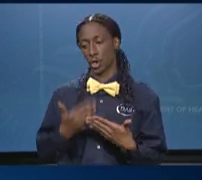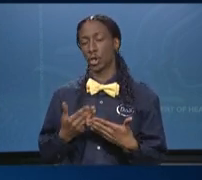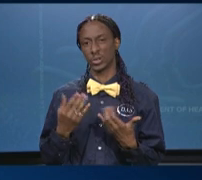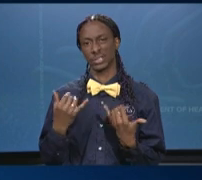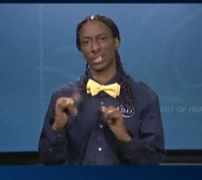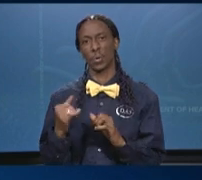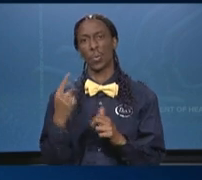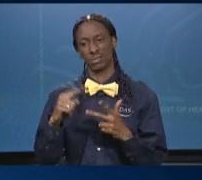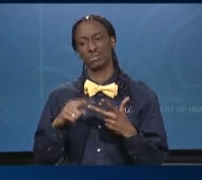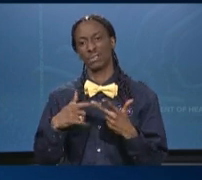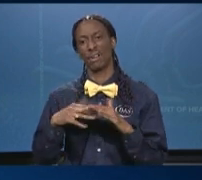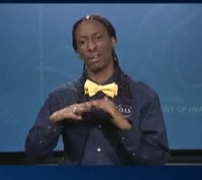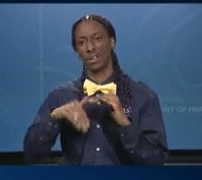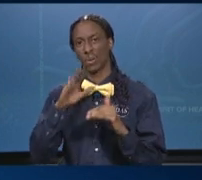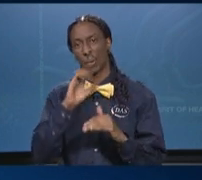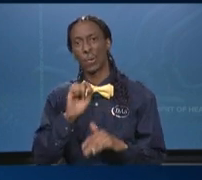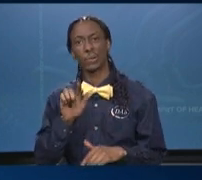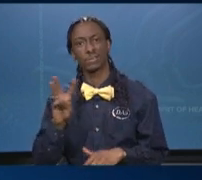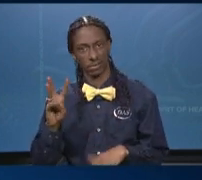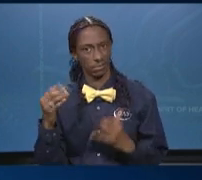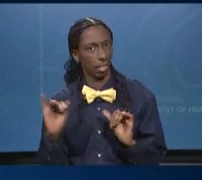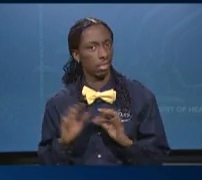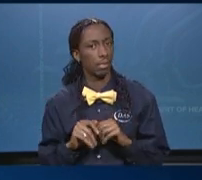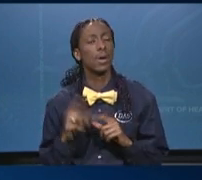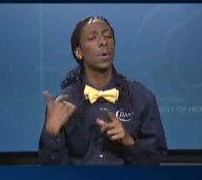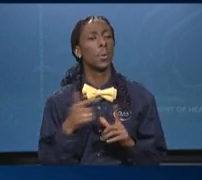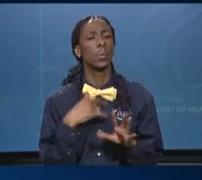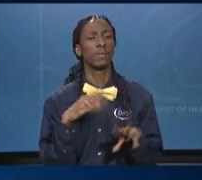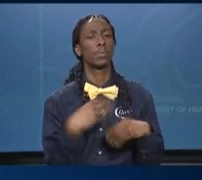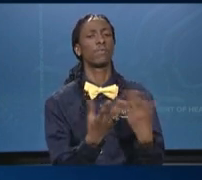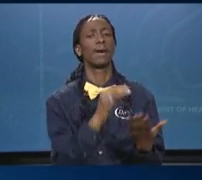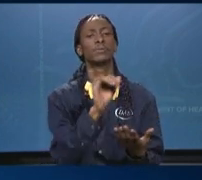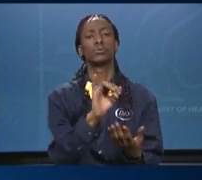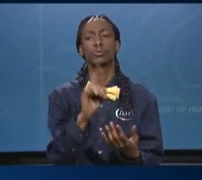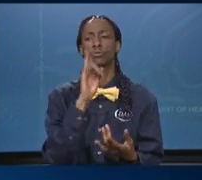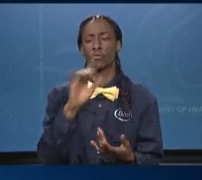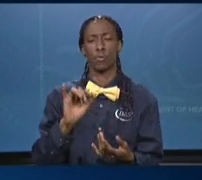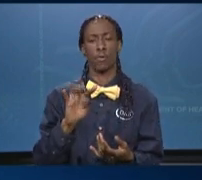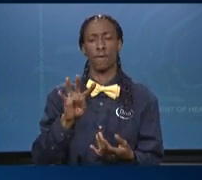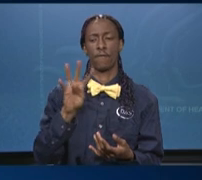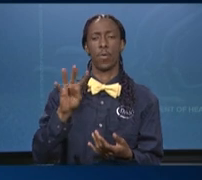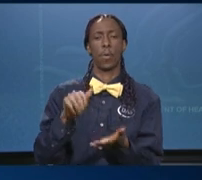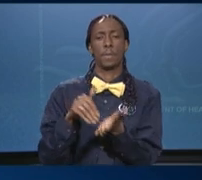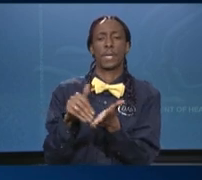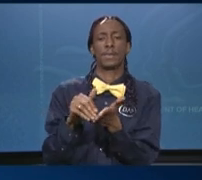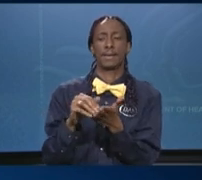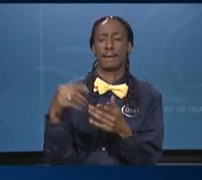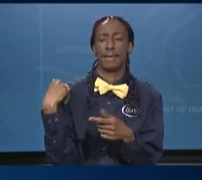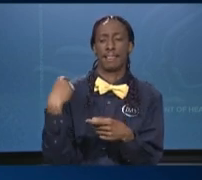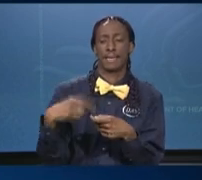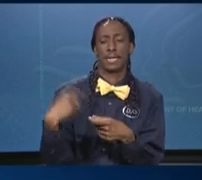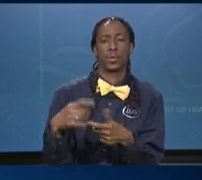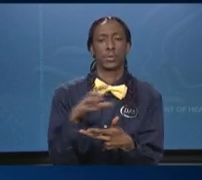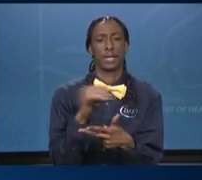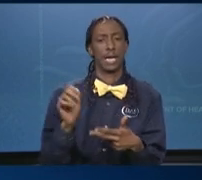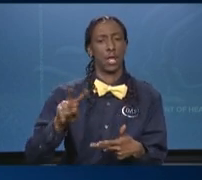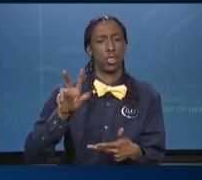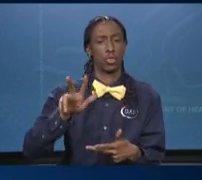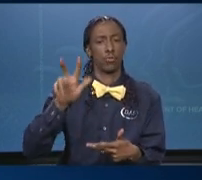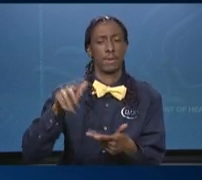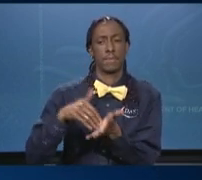of 26. We have provided coverage to 4 million Latinos and 3 million Black Americans